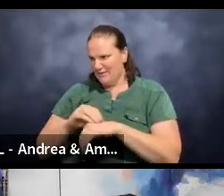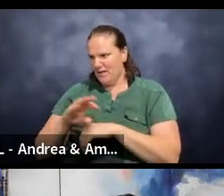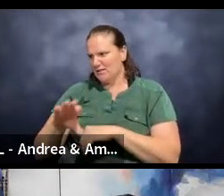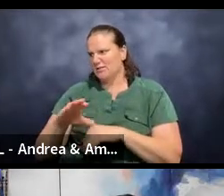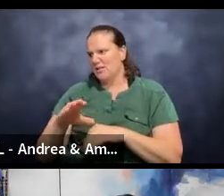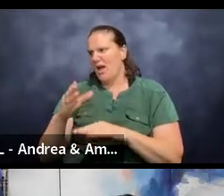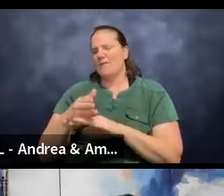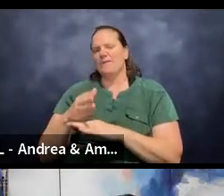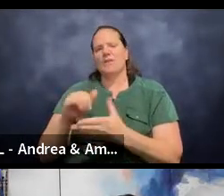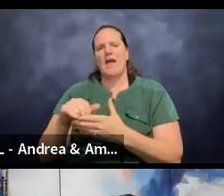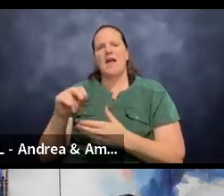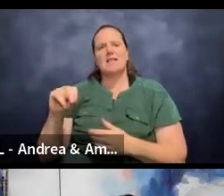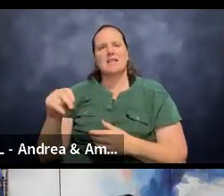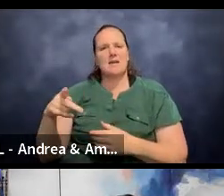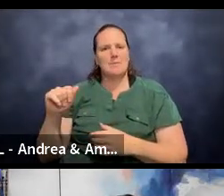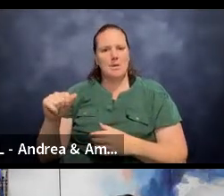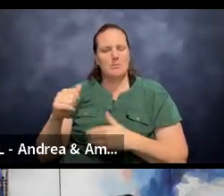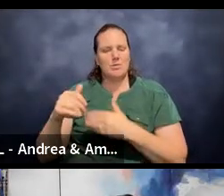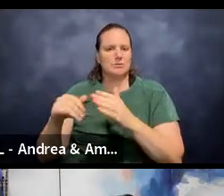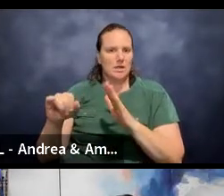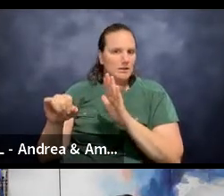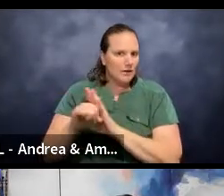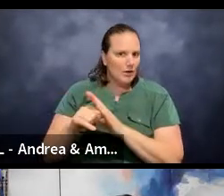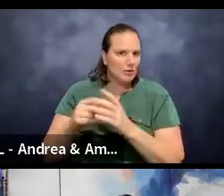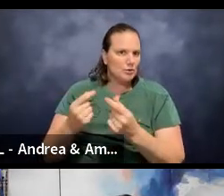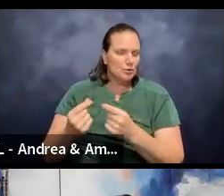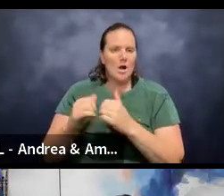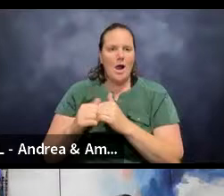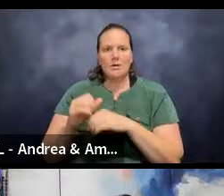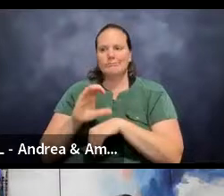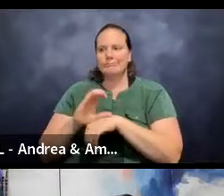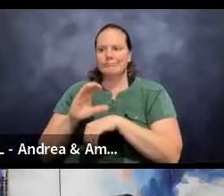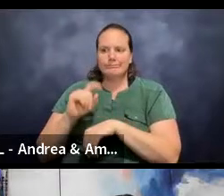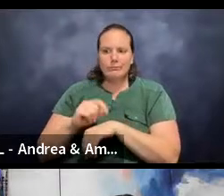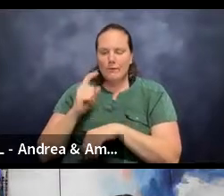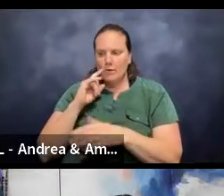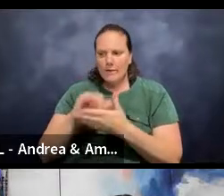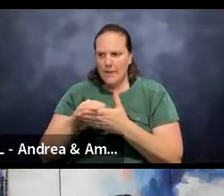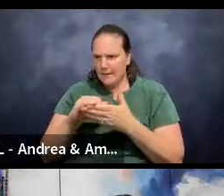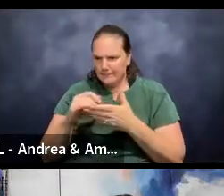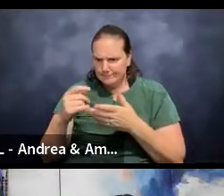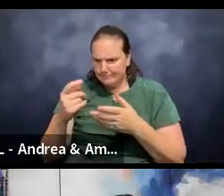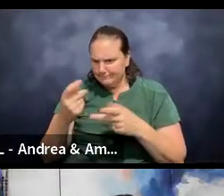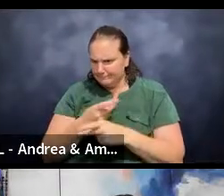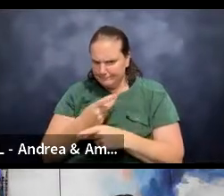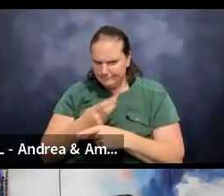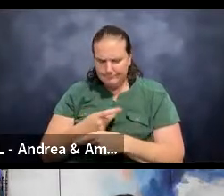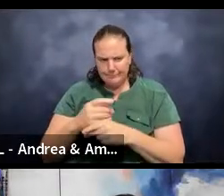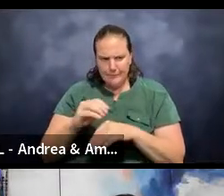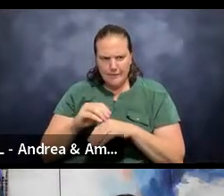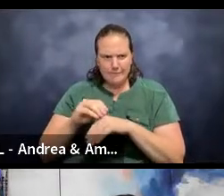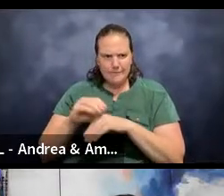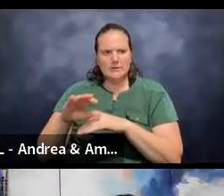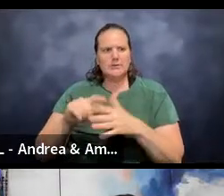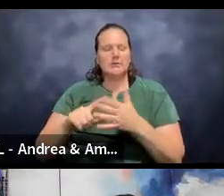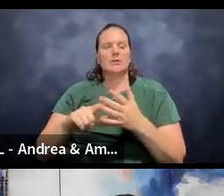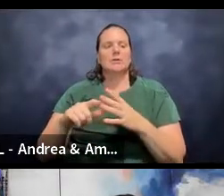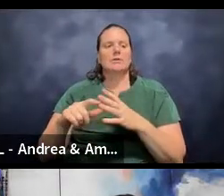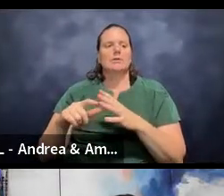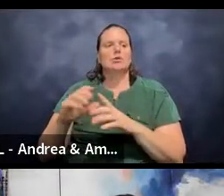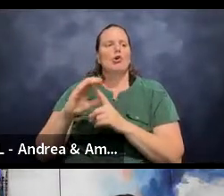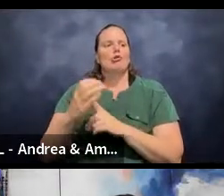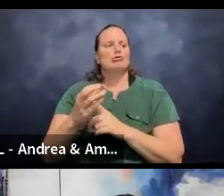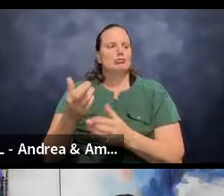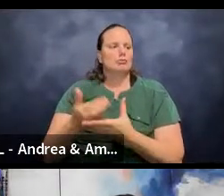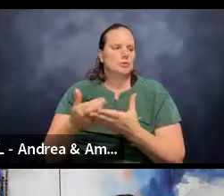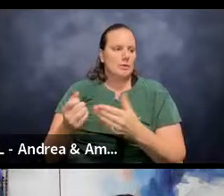the NEPA process is concluded, how we would consult for mitigation of those effects, and every other kind of detail related to cultural resources that